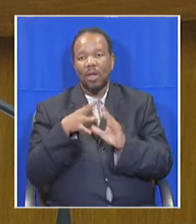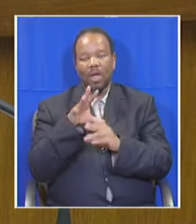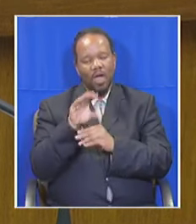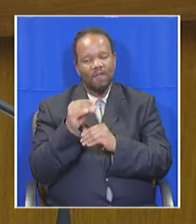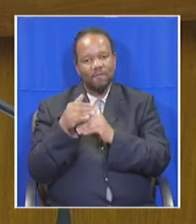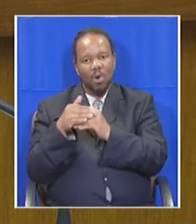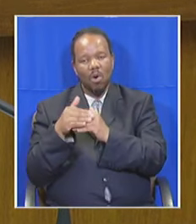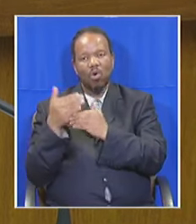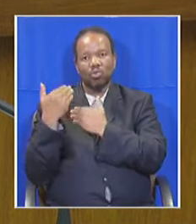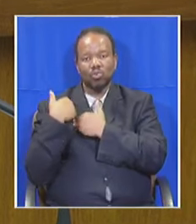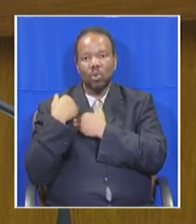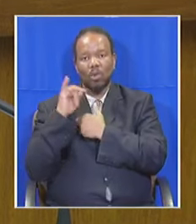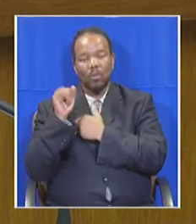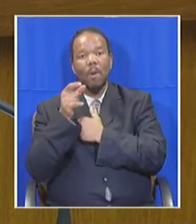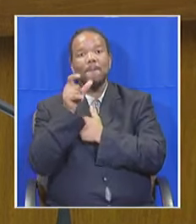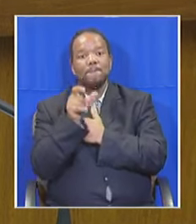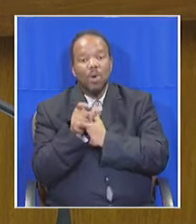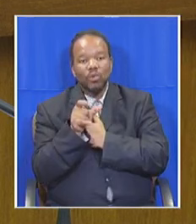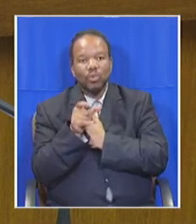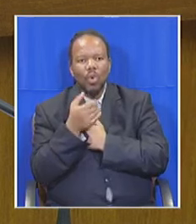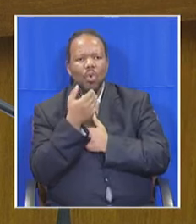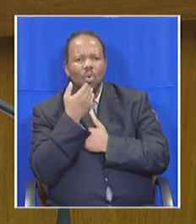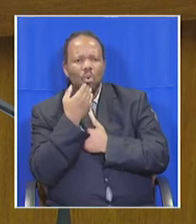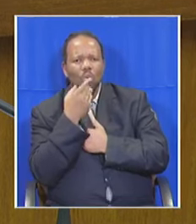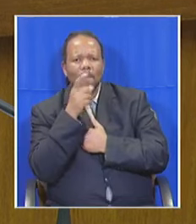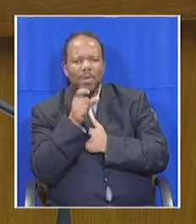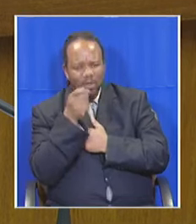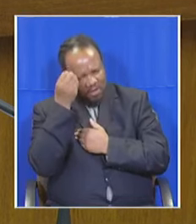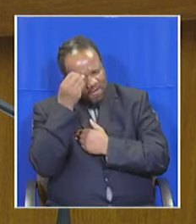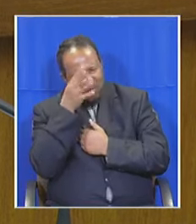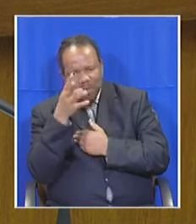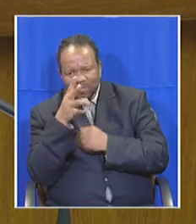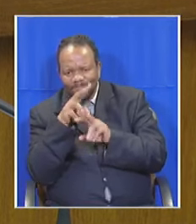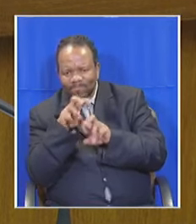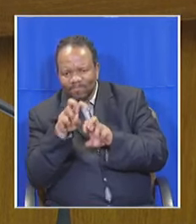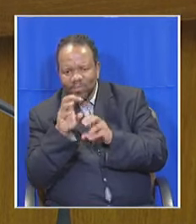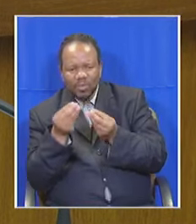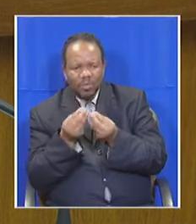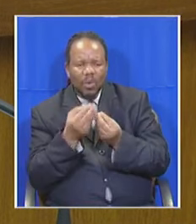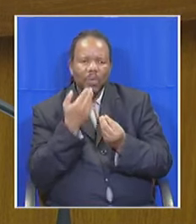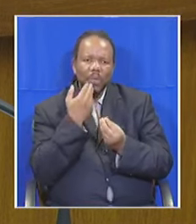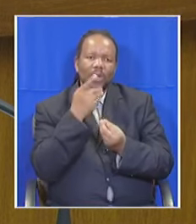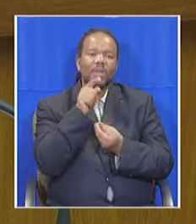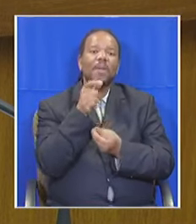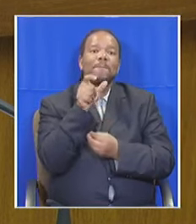on potential whistleblowers to verify to a point the veracity of the information in question. The evaluation of whether a person